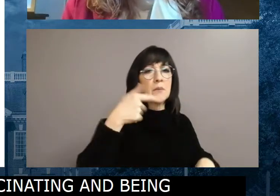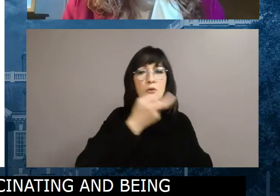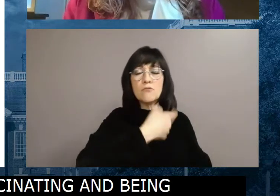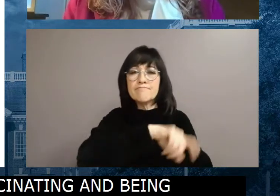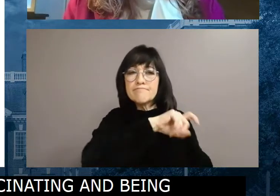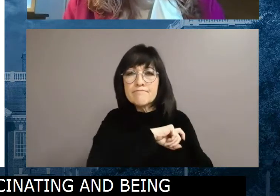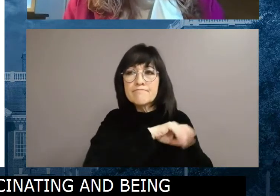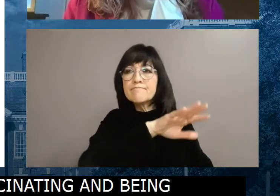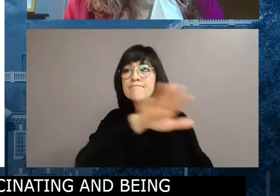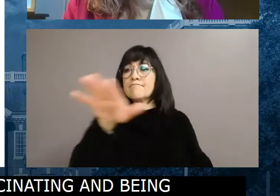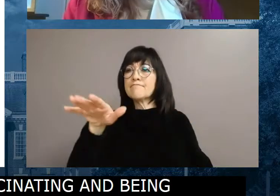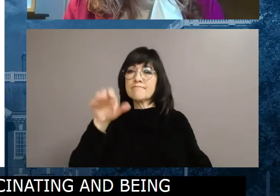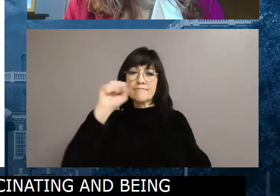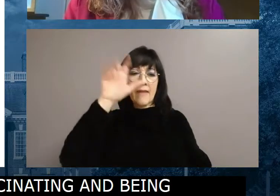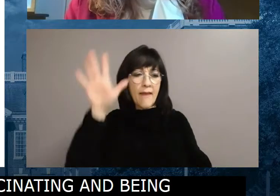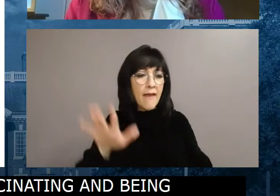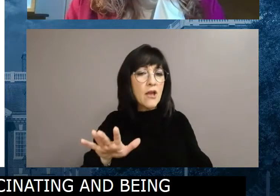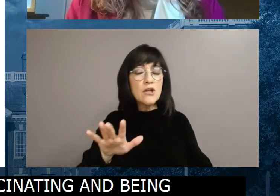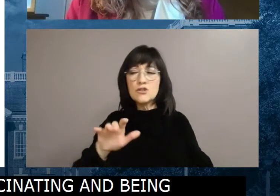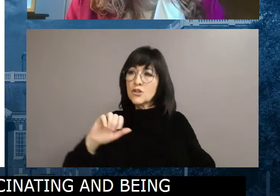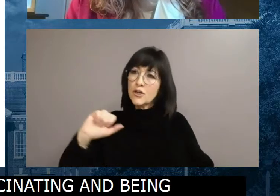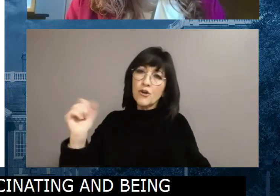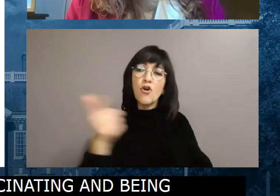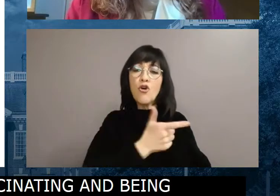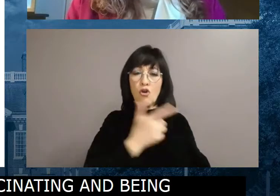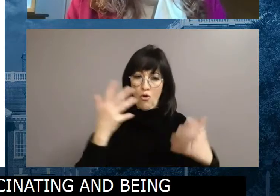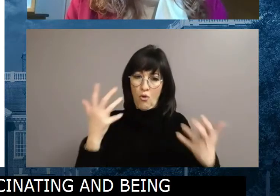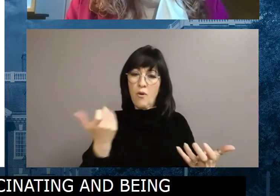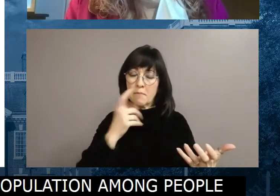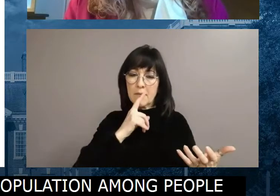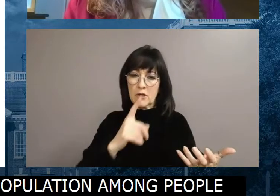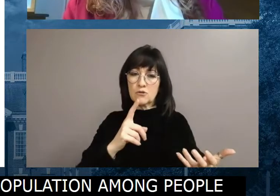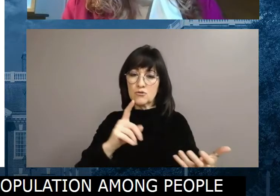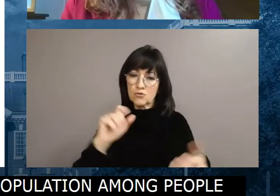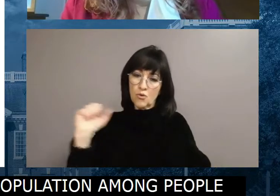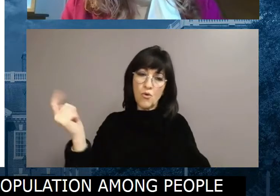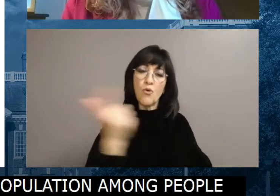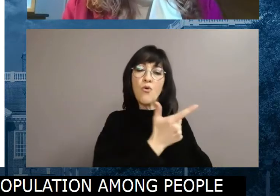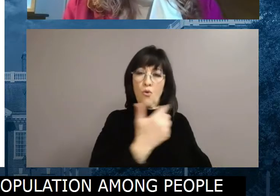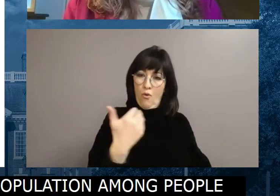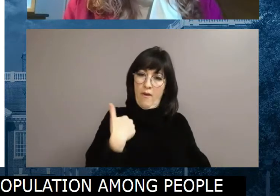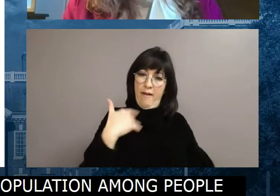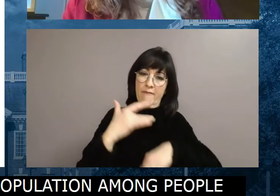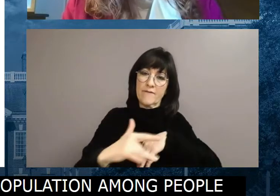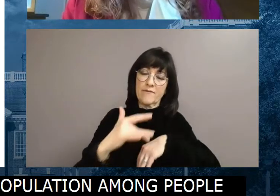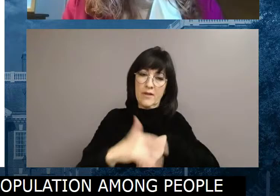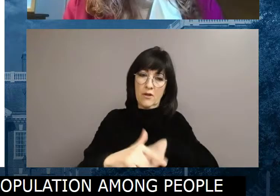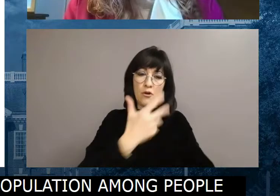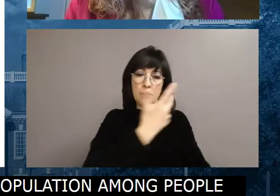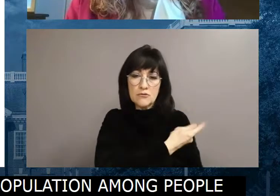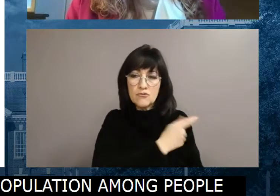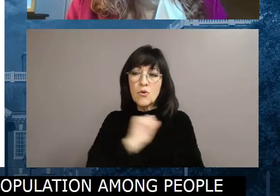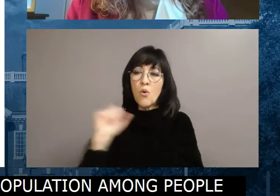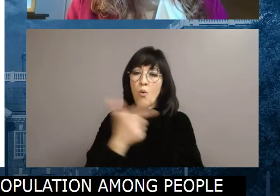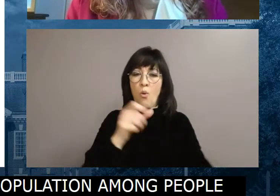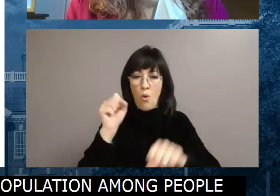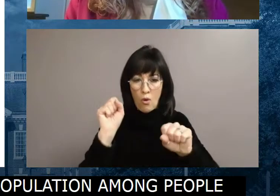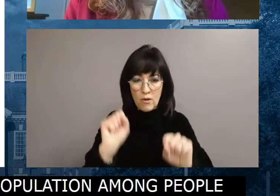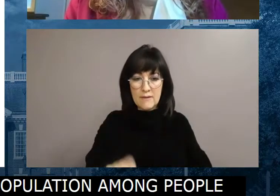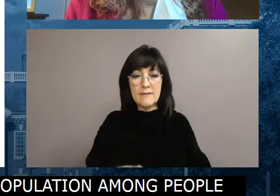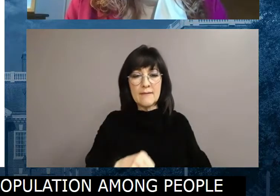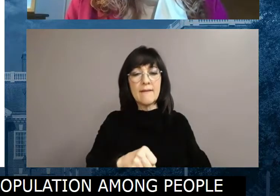who are 65 plus, what we were able to see is that we gained significant